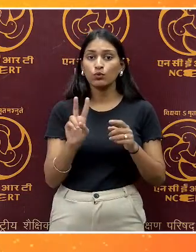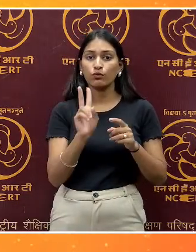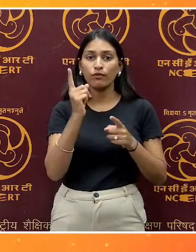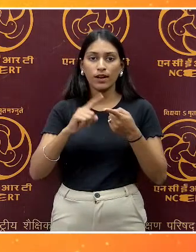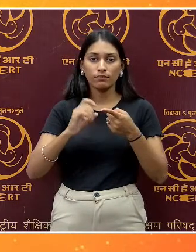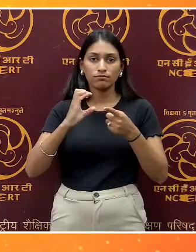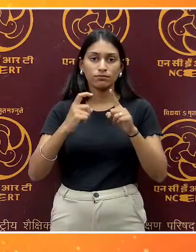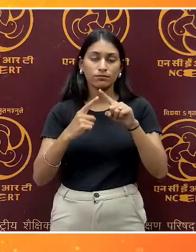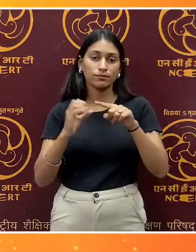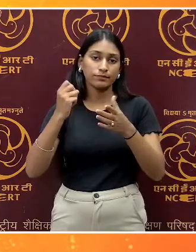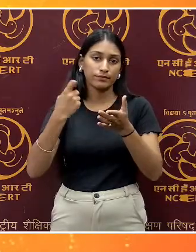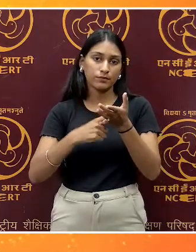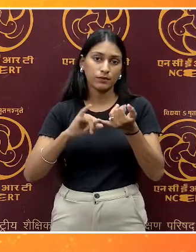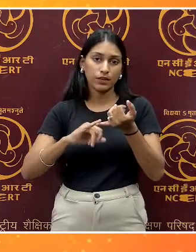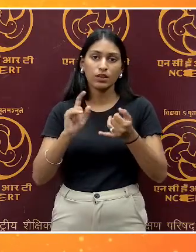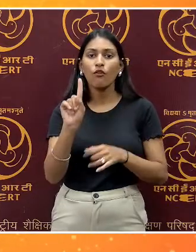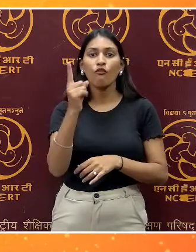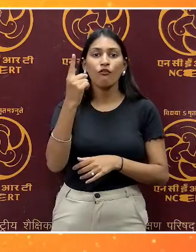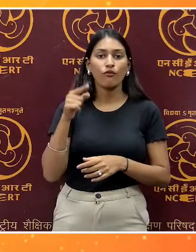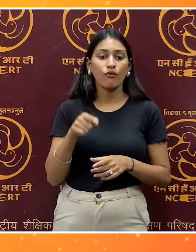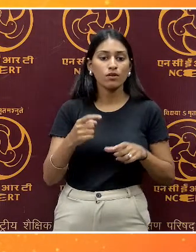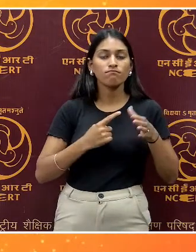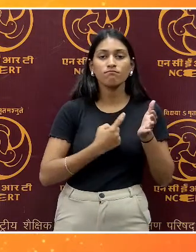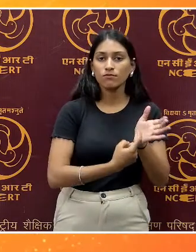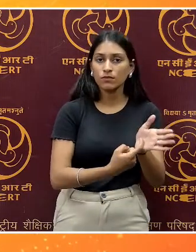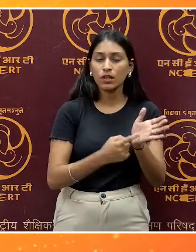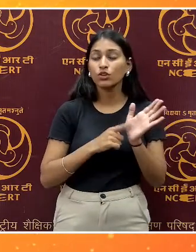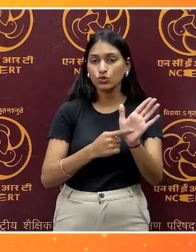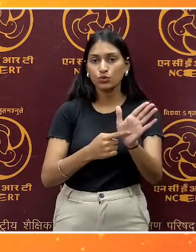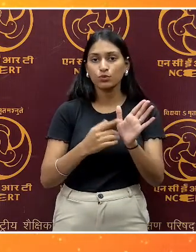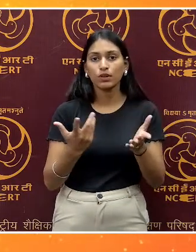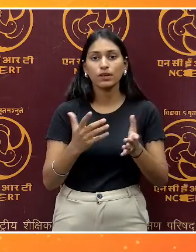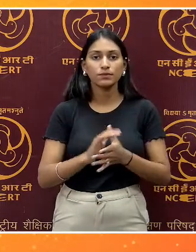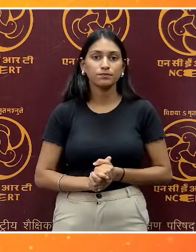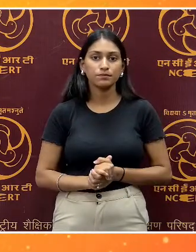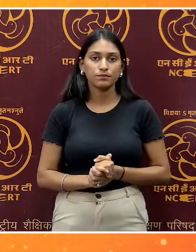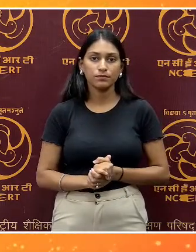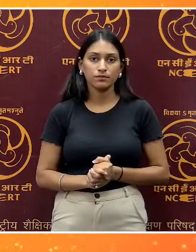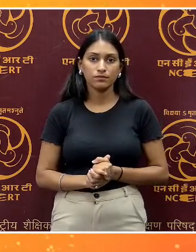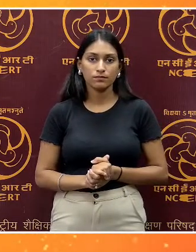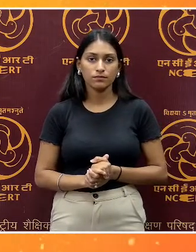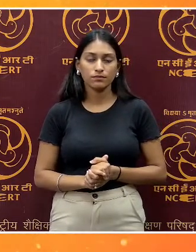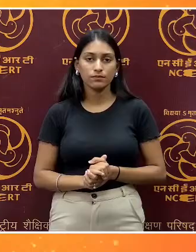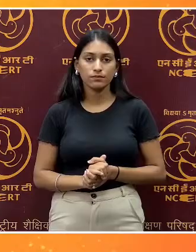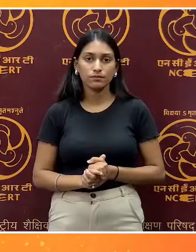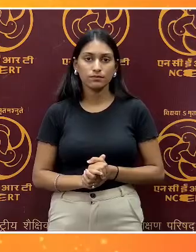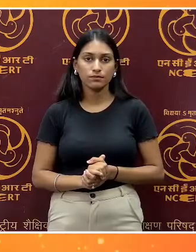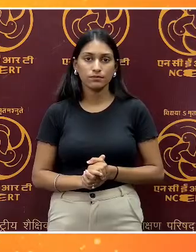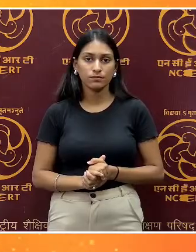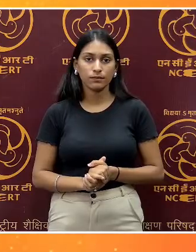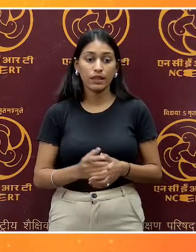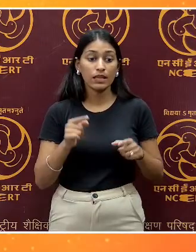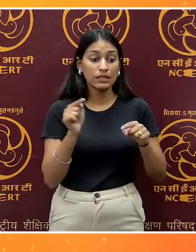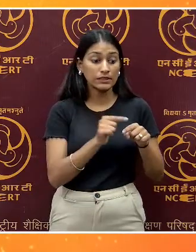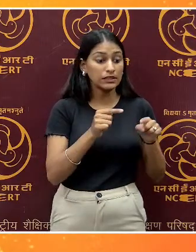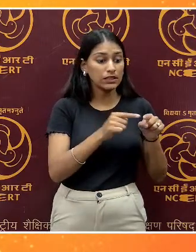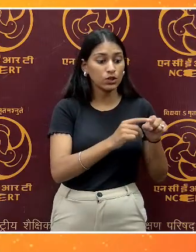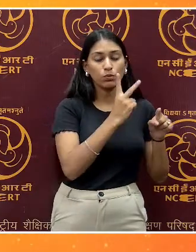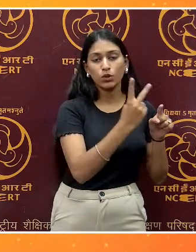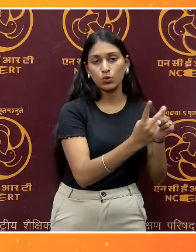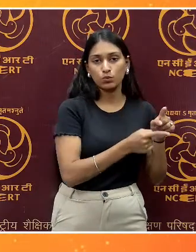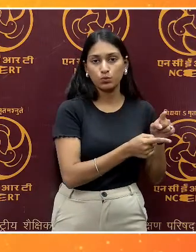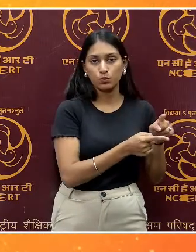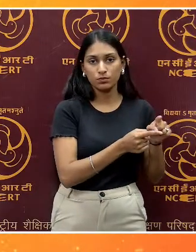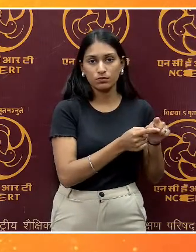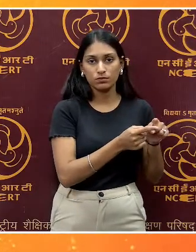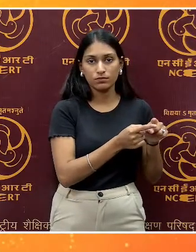added. First vector will be represented by side number 1, second will be represented by side number 2. There